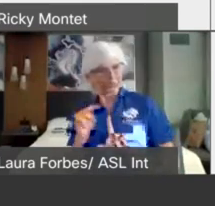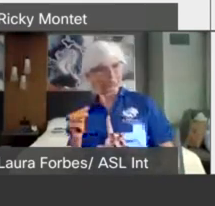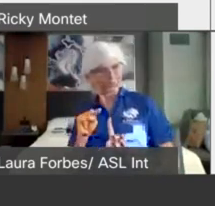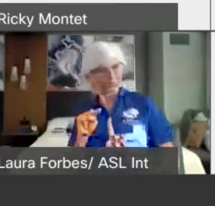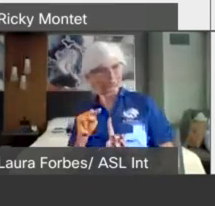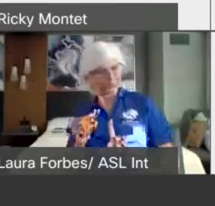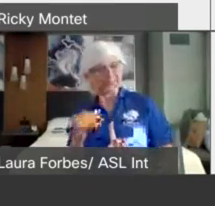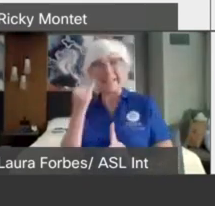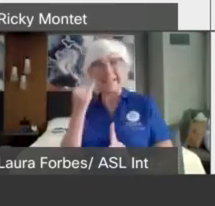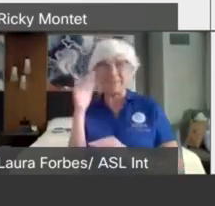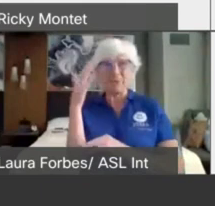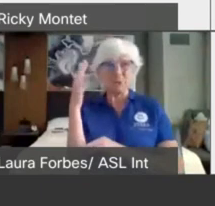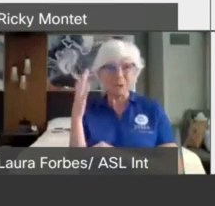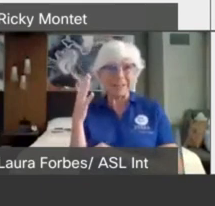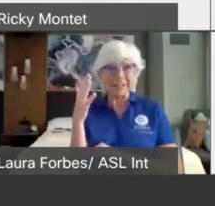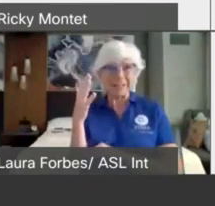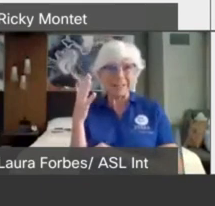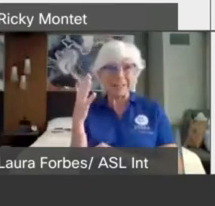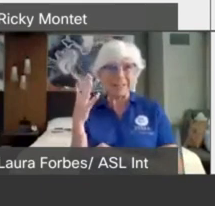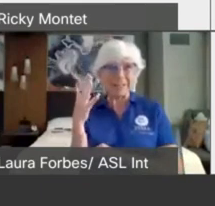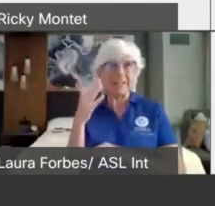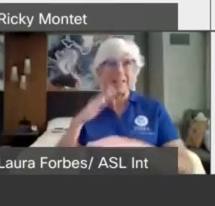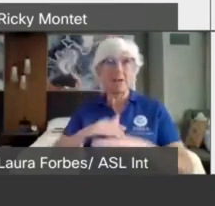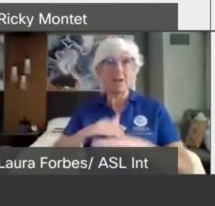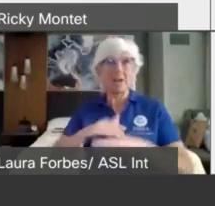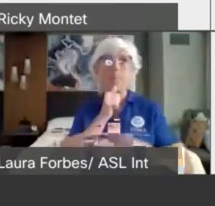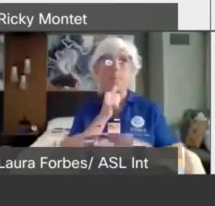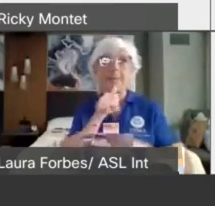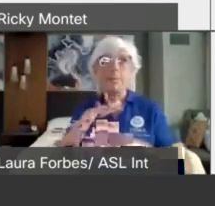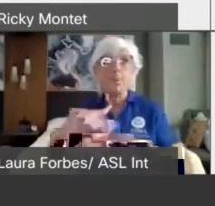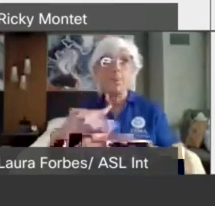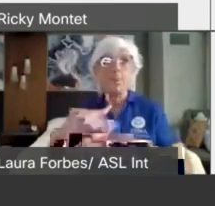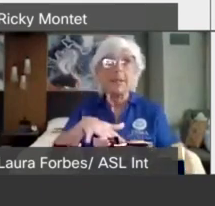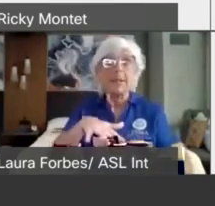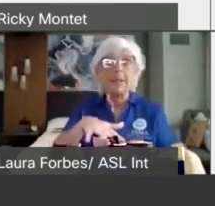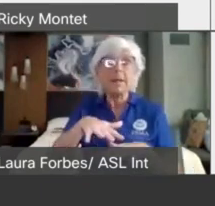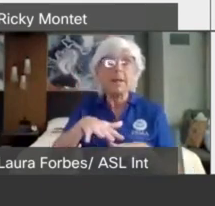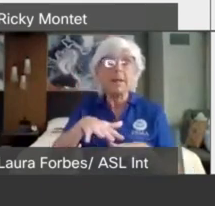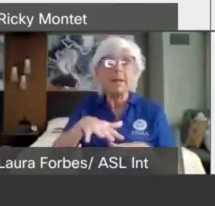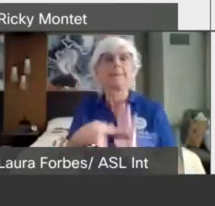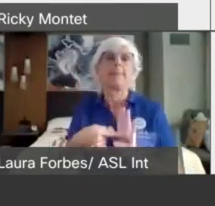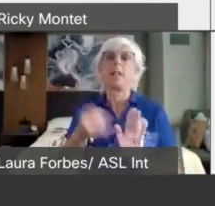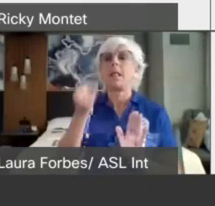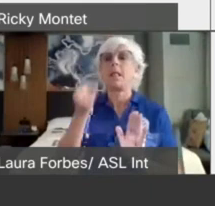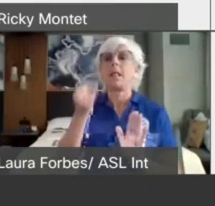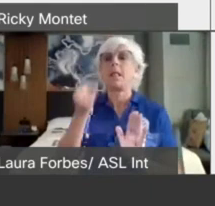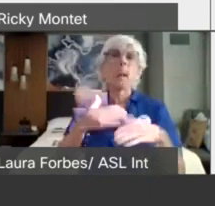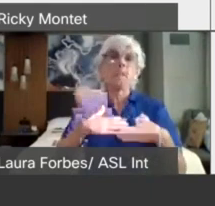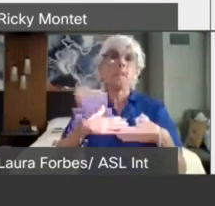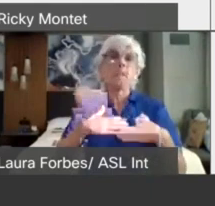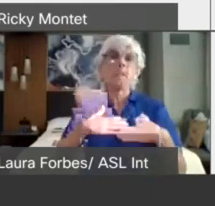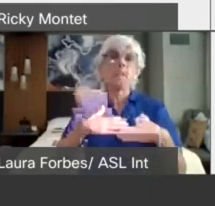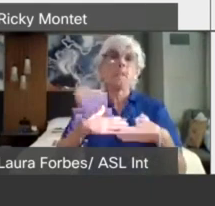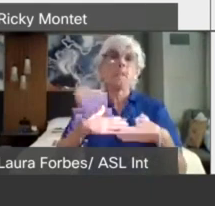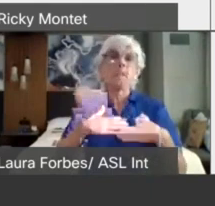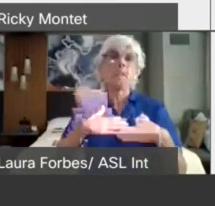If a tree is on private property, and for example, if my neighbor's tree